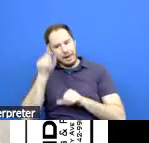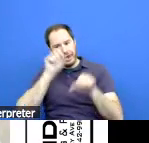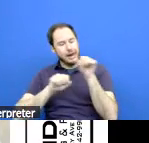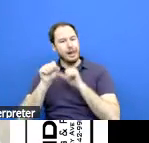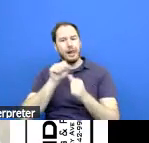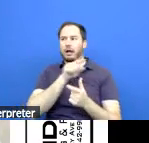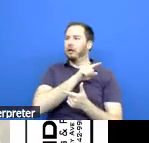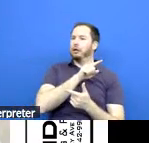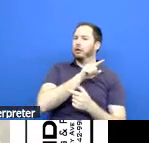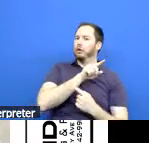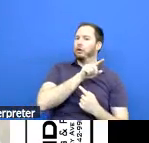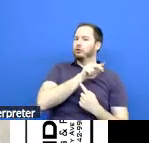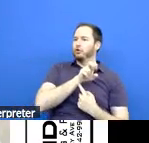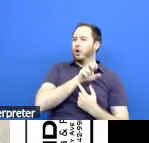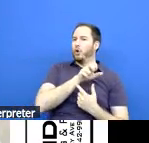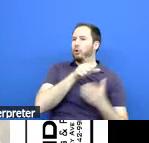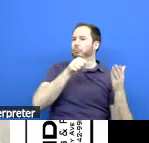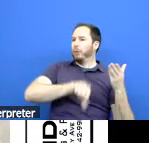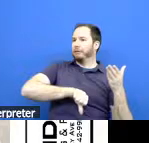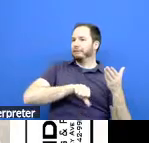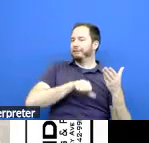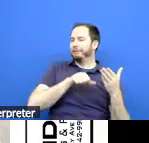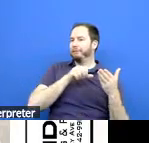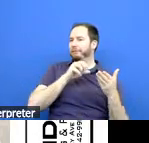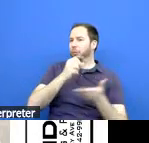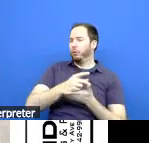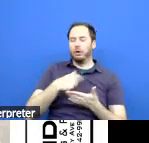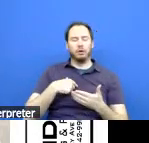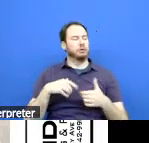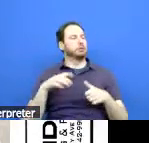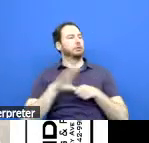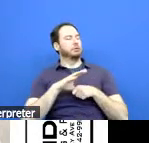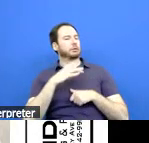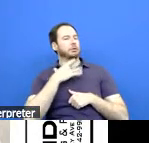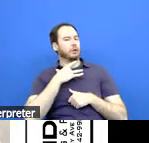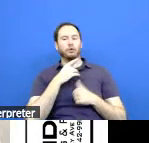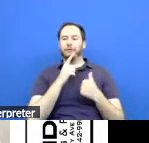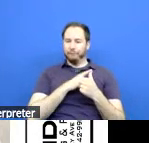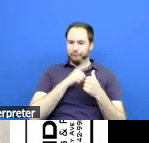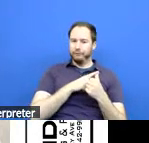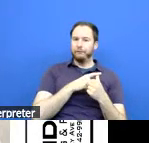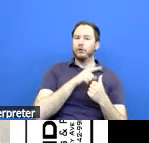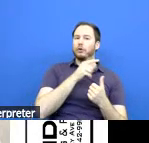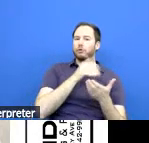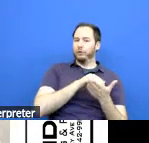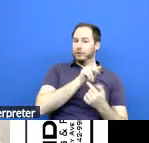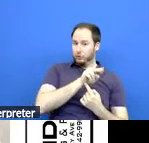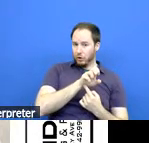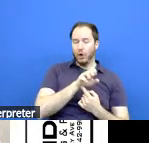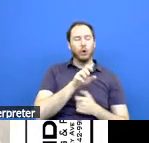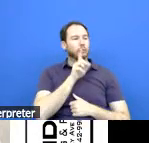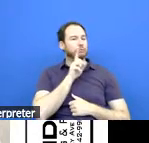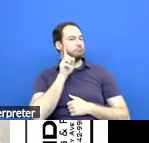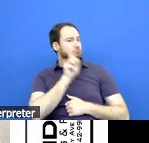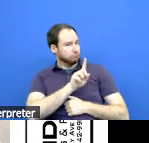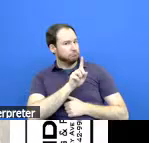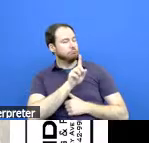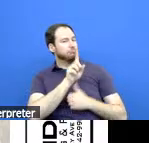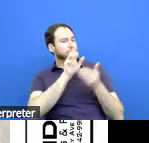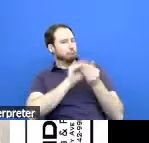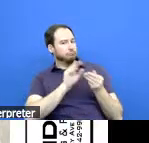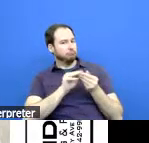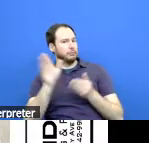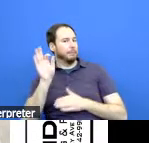know if the rezone is going to happen. So it's a multi-step process. The first step is the rezone. So they come in and this is